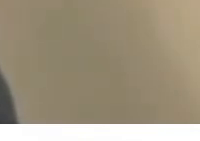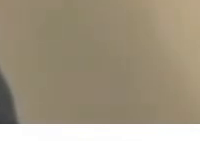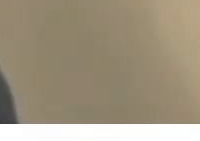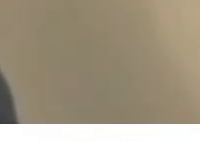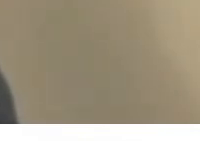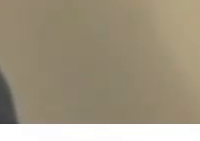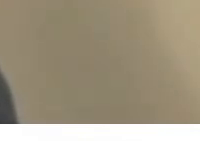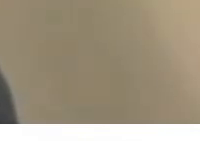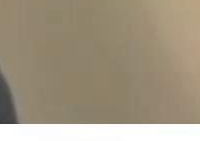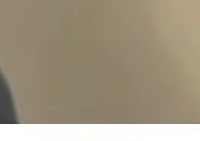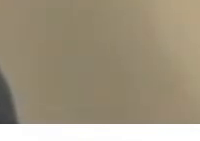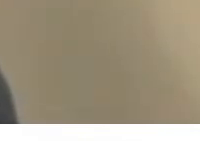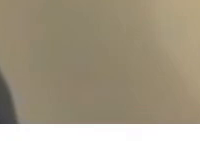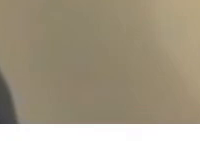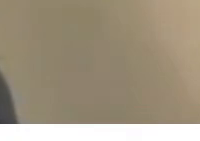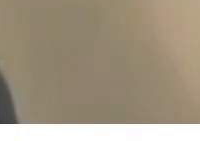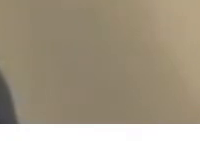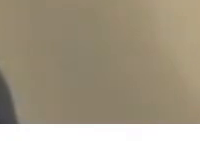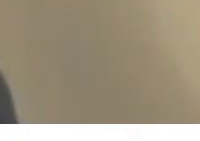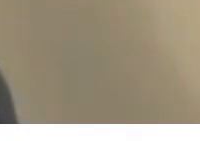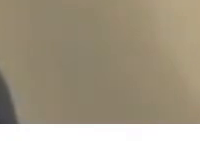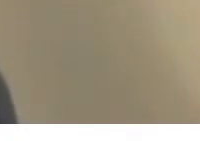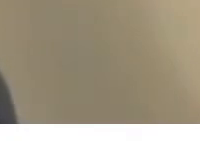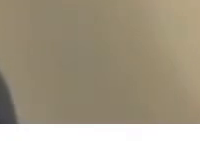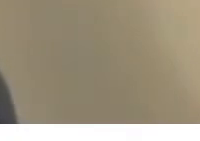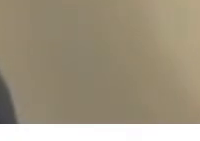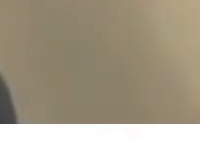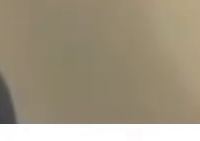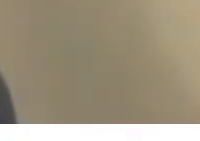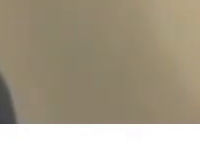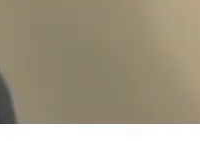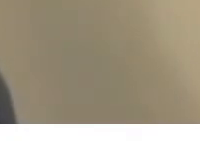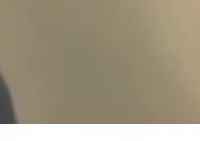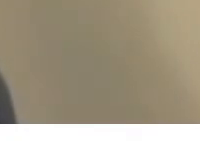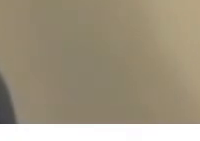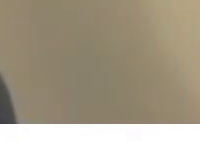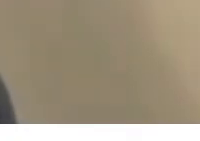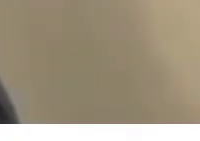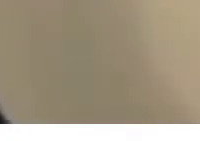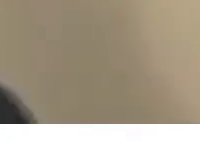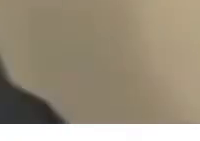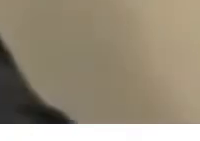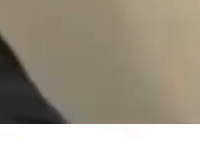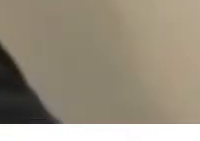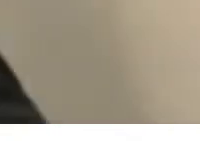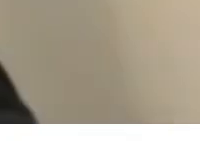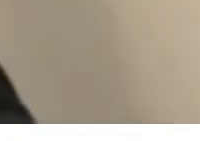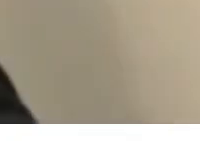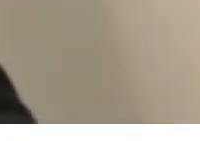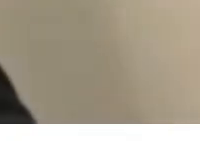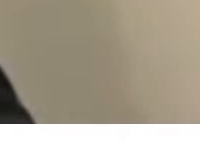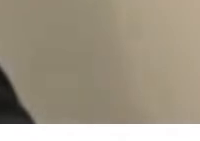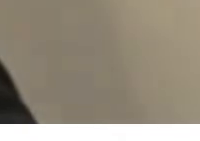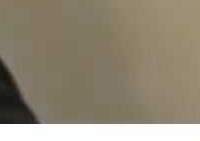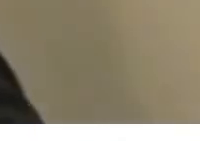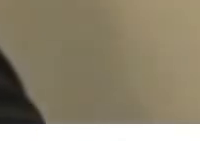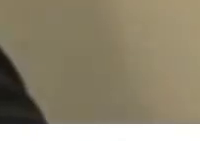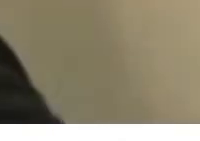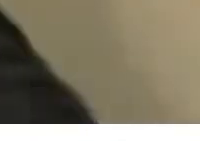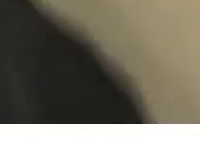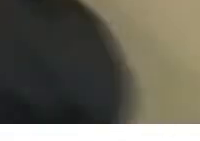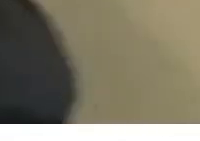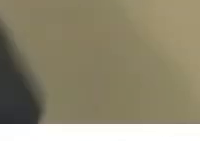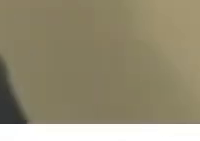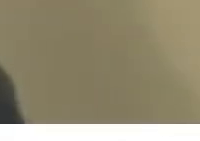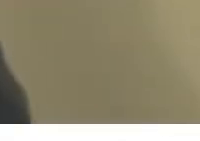or presidents are. If they come from the ANC, we are doomed as a nation.